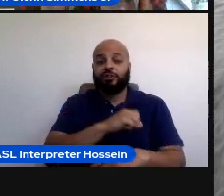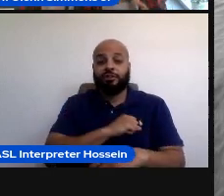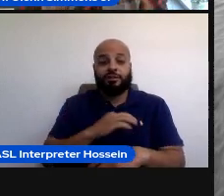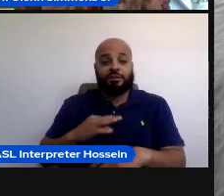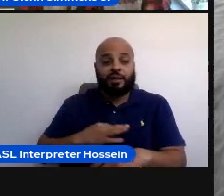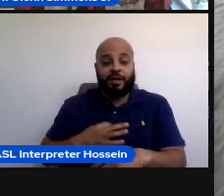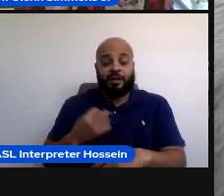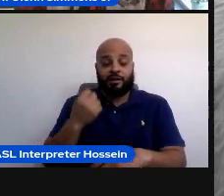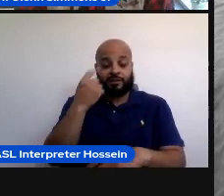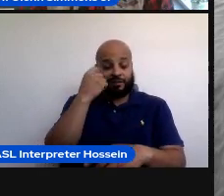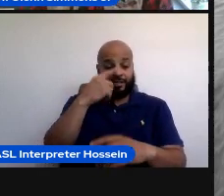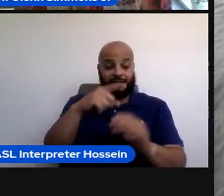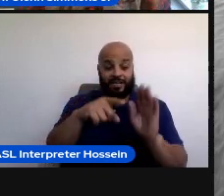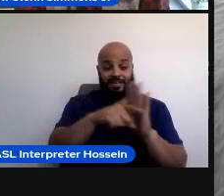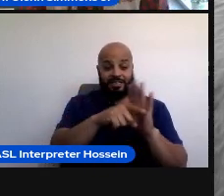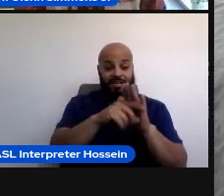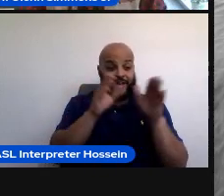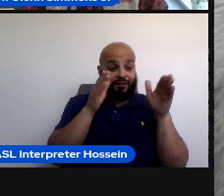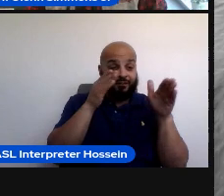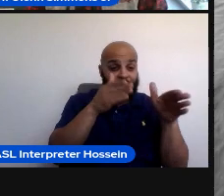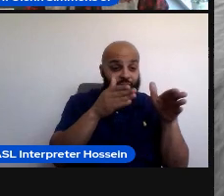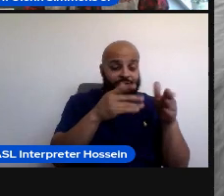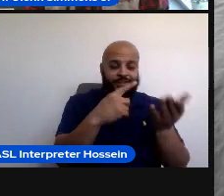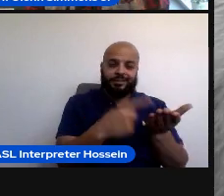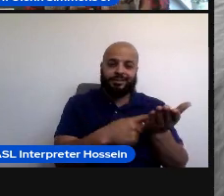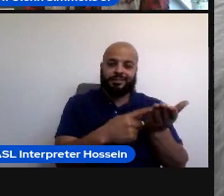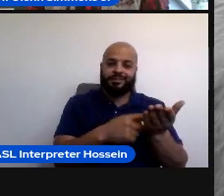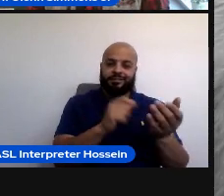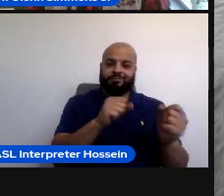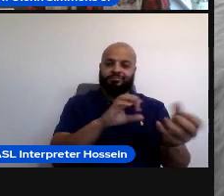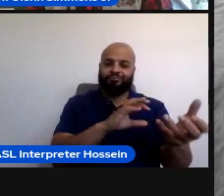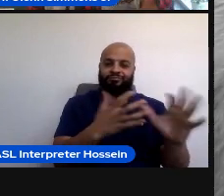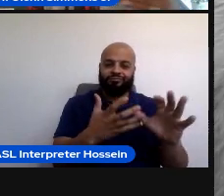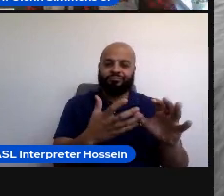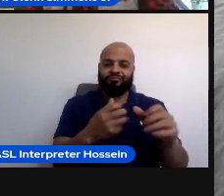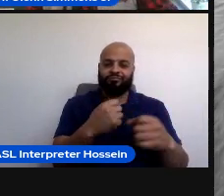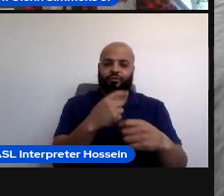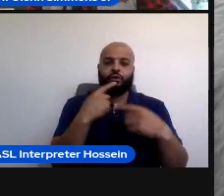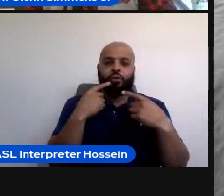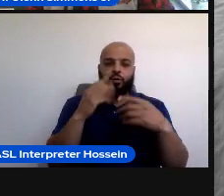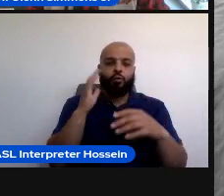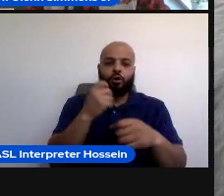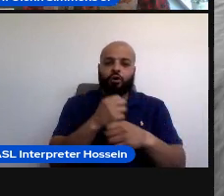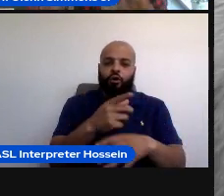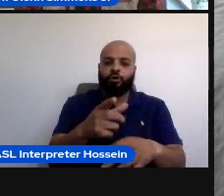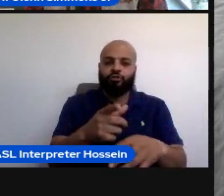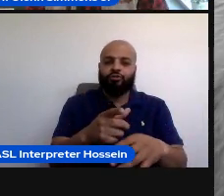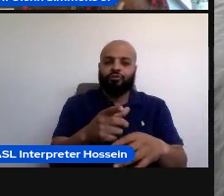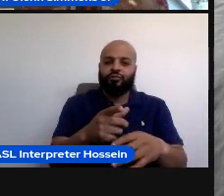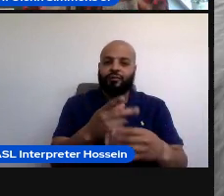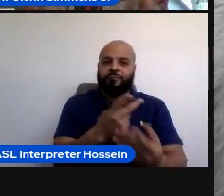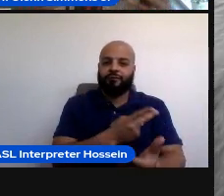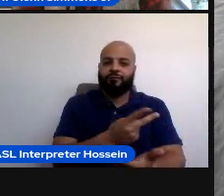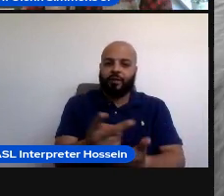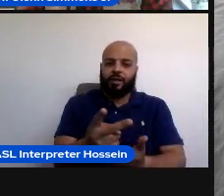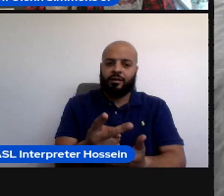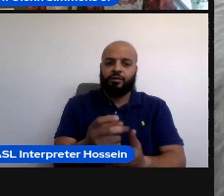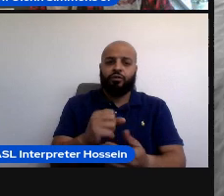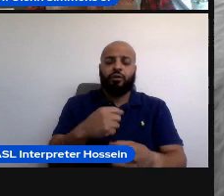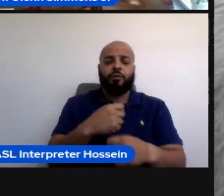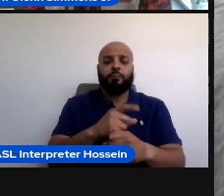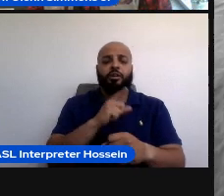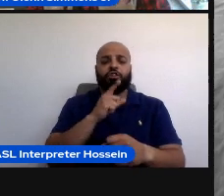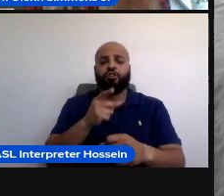that negative focus sometimes can be your detriment and be the one thing that keeps you from being successful. And so making sure that you're feeding the right